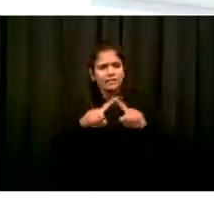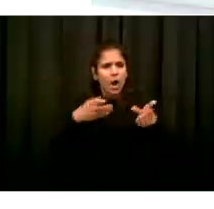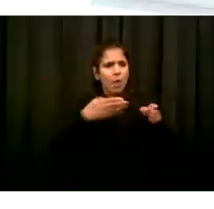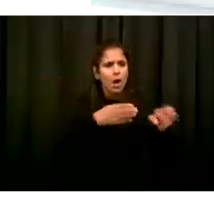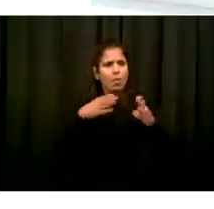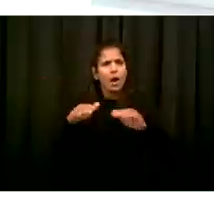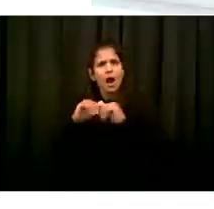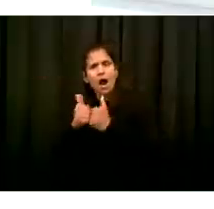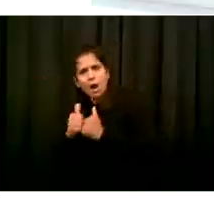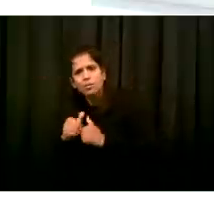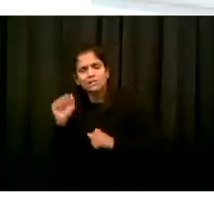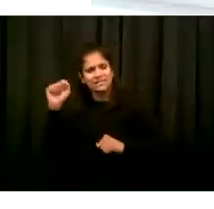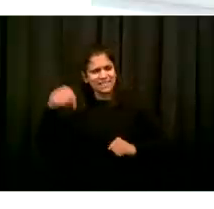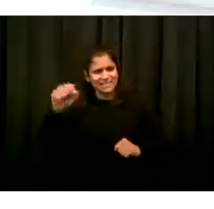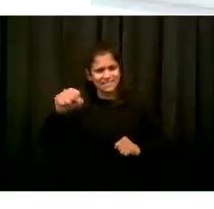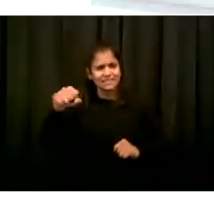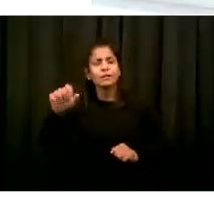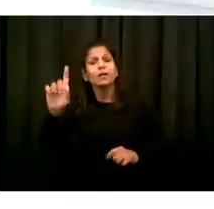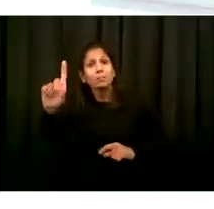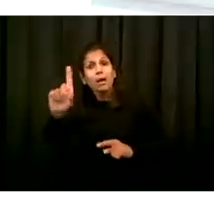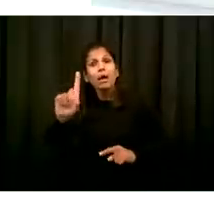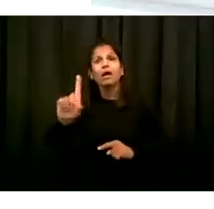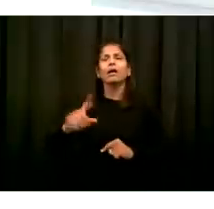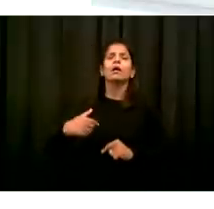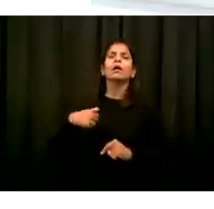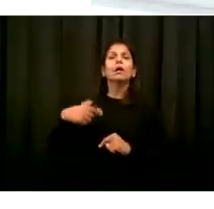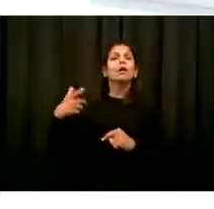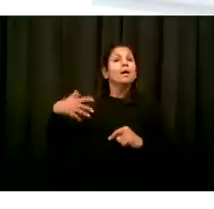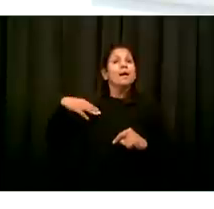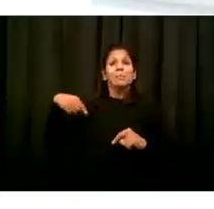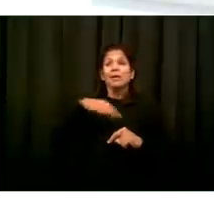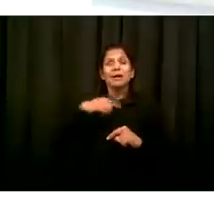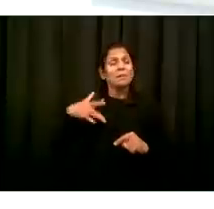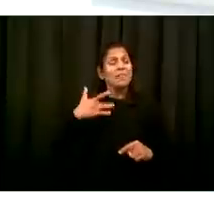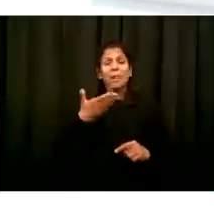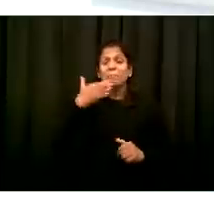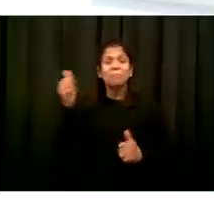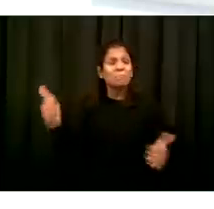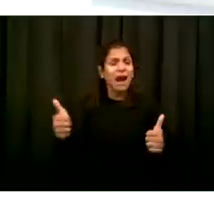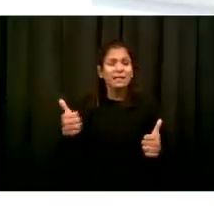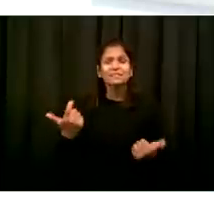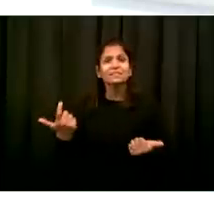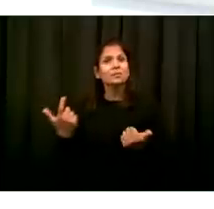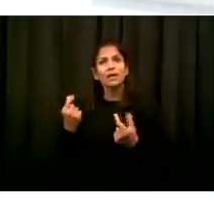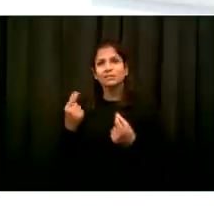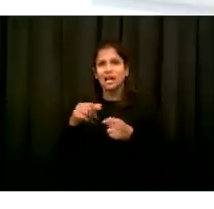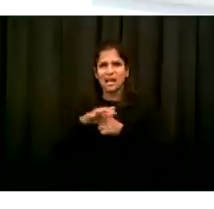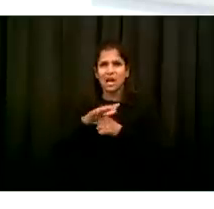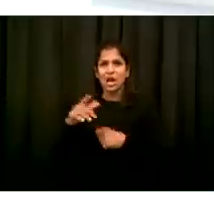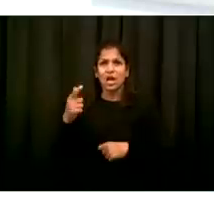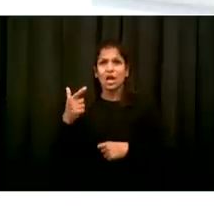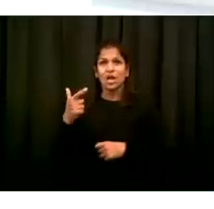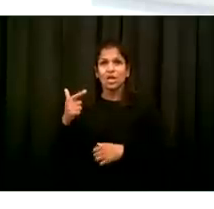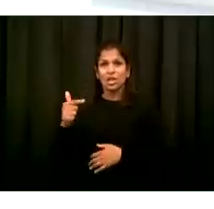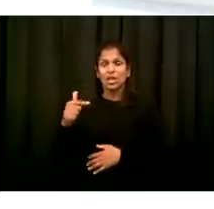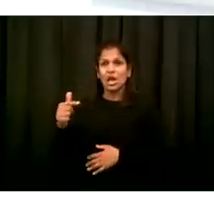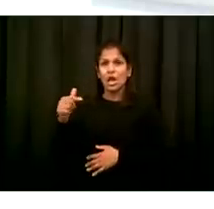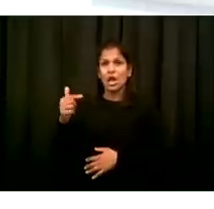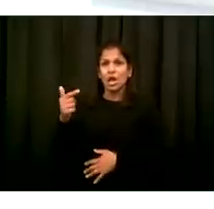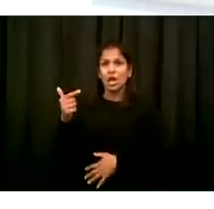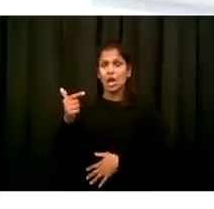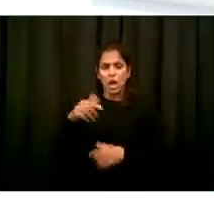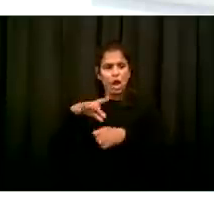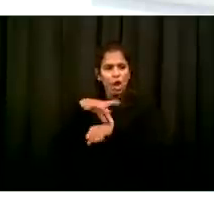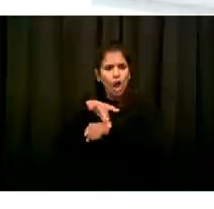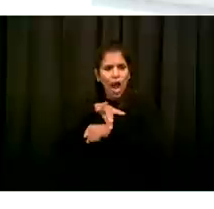geography as a way to address risk, particularly, you know, higher risk settings, whether it's